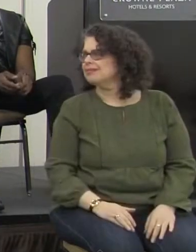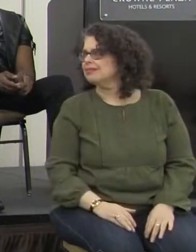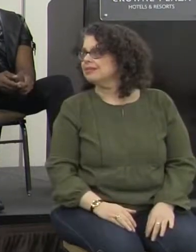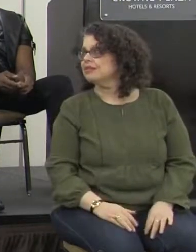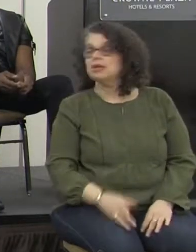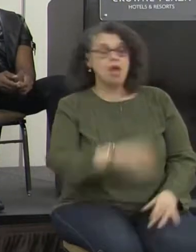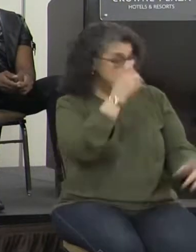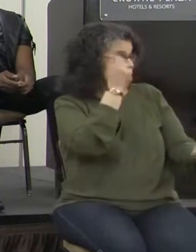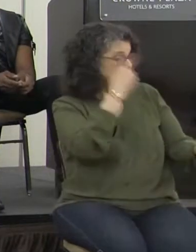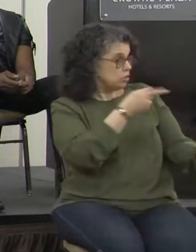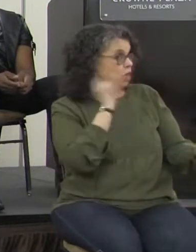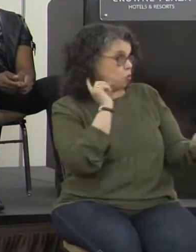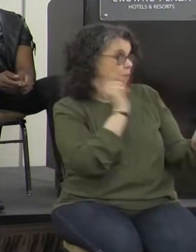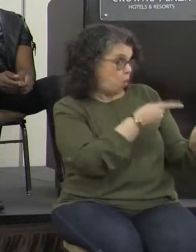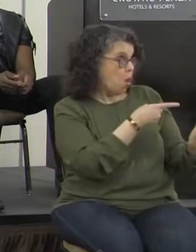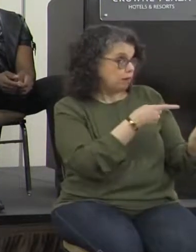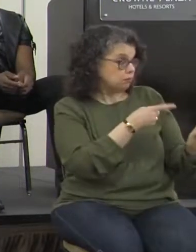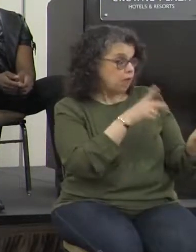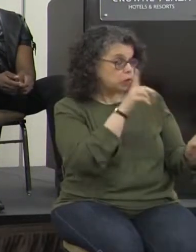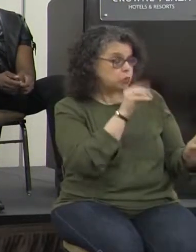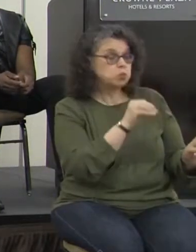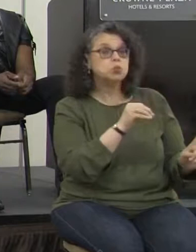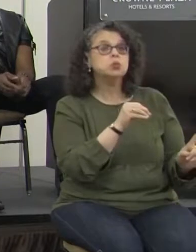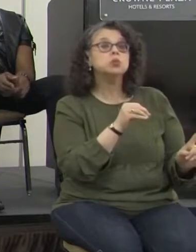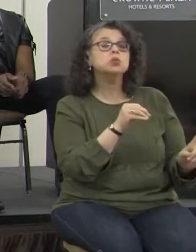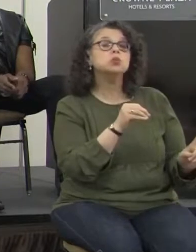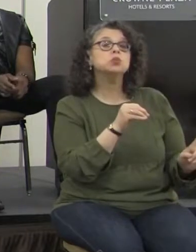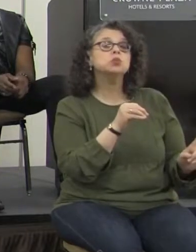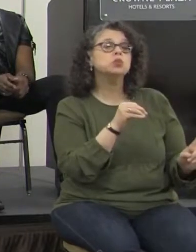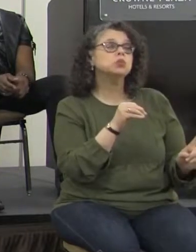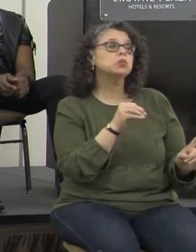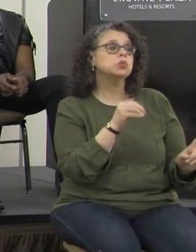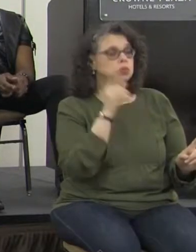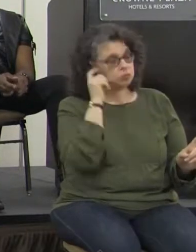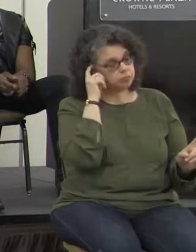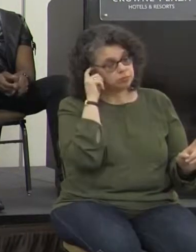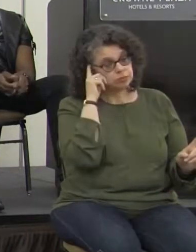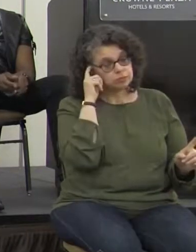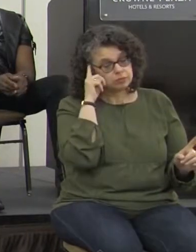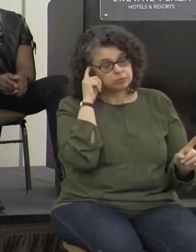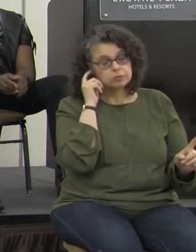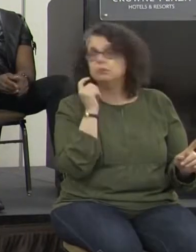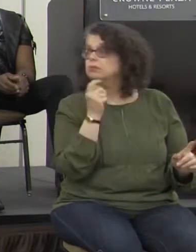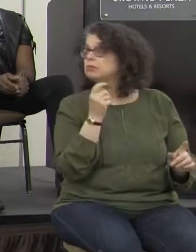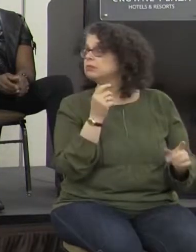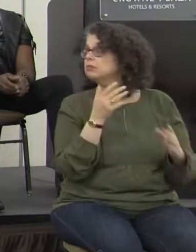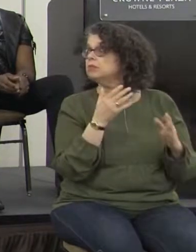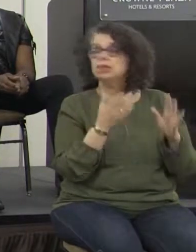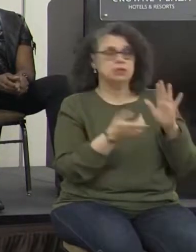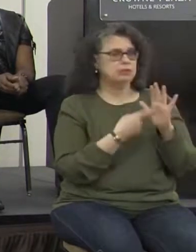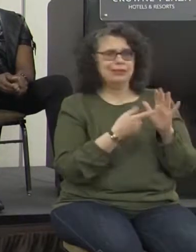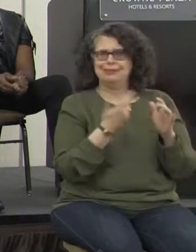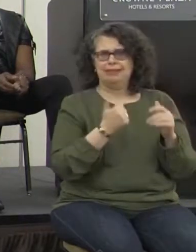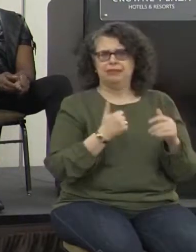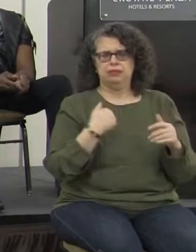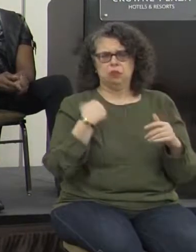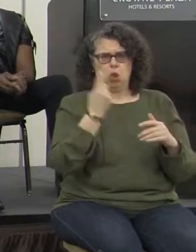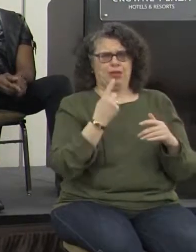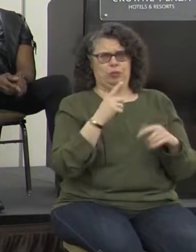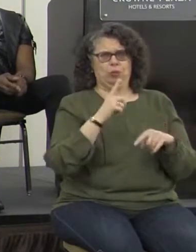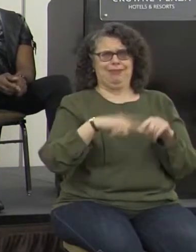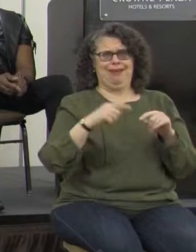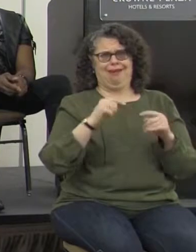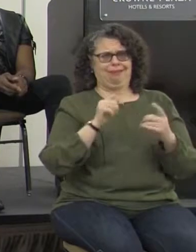really do get what you're saying, and because I do generally, sometimes any of us can be unapproachable, but